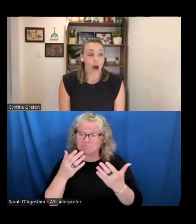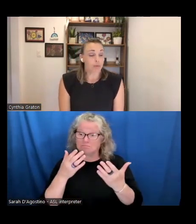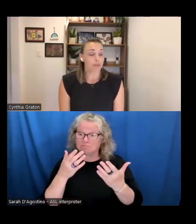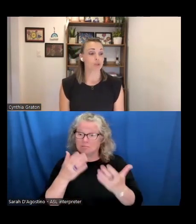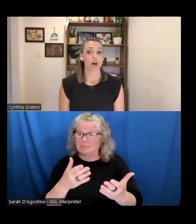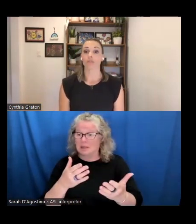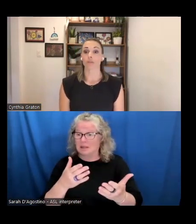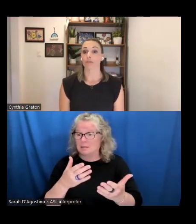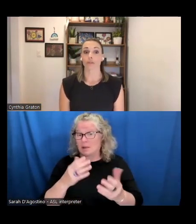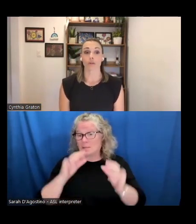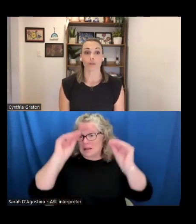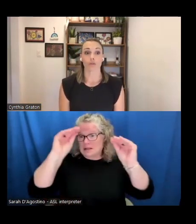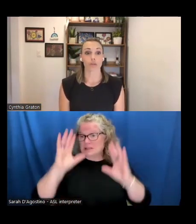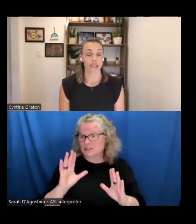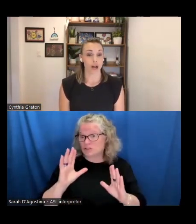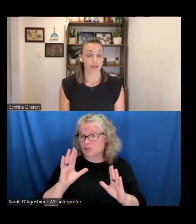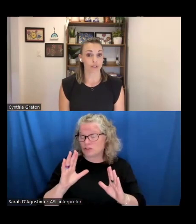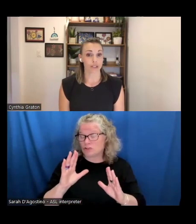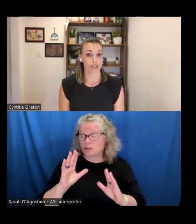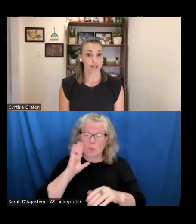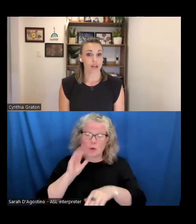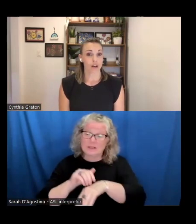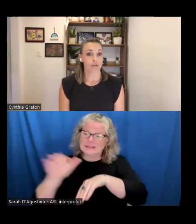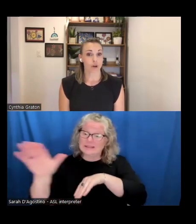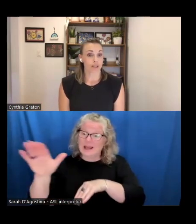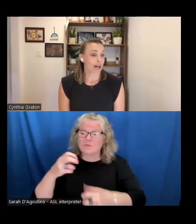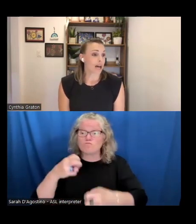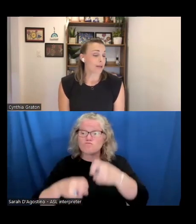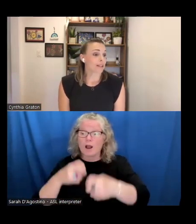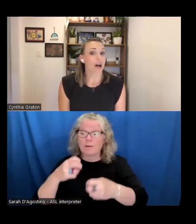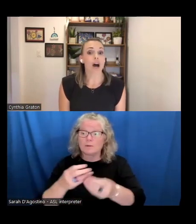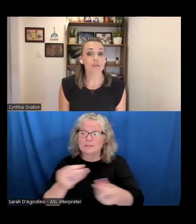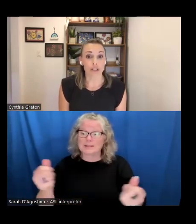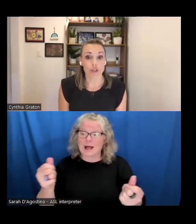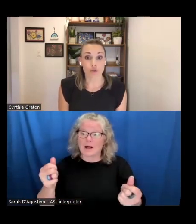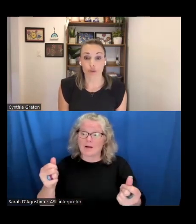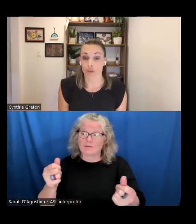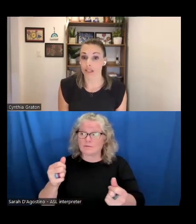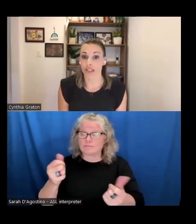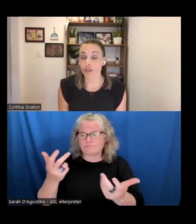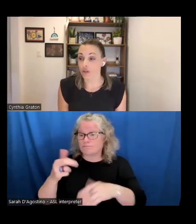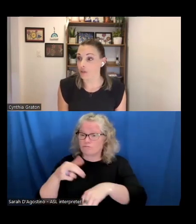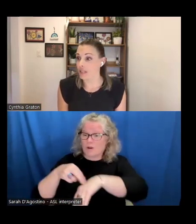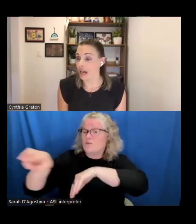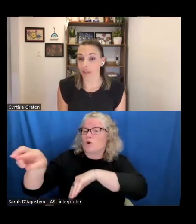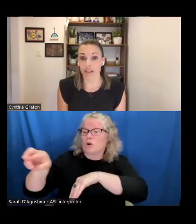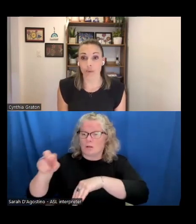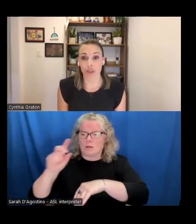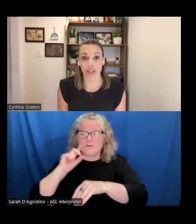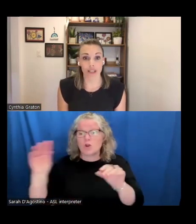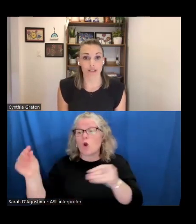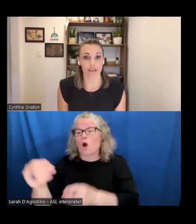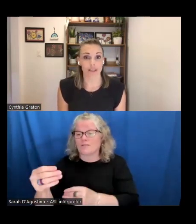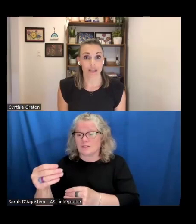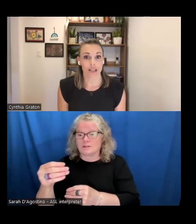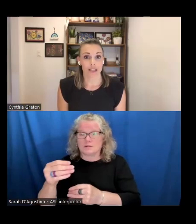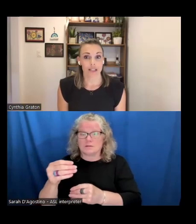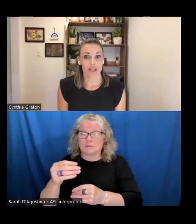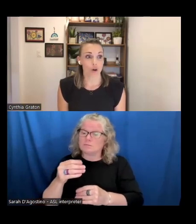a problem-solving referral to the office for time and coverage to address issues directly with the